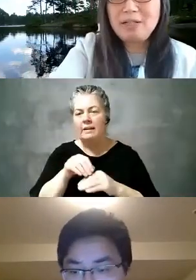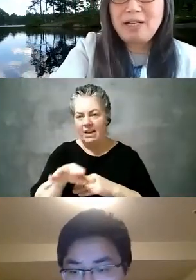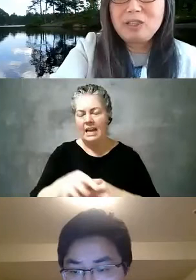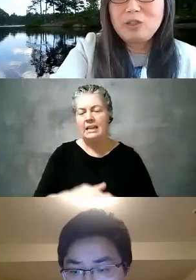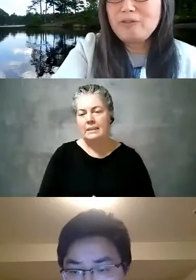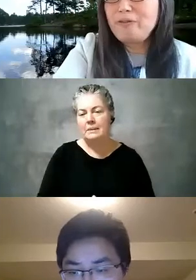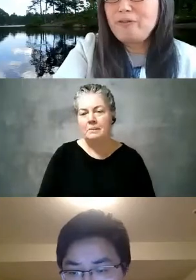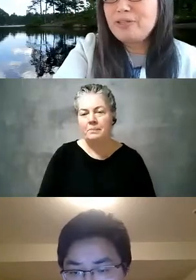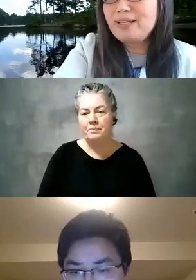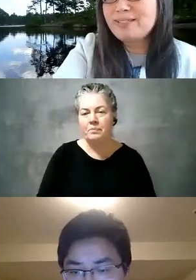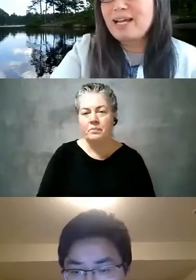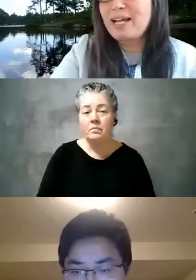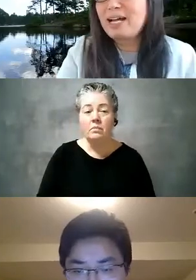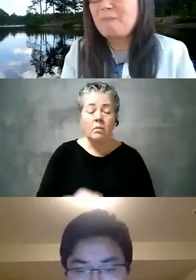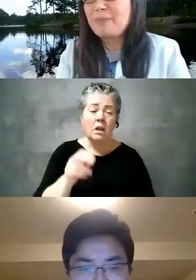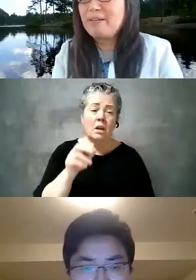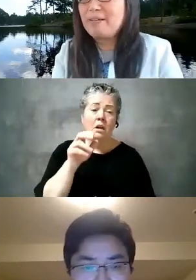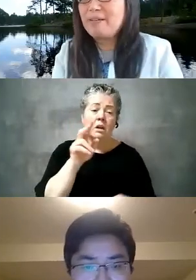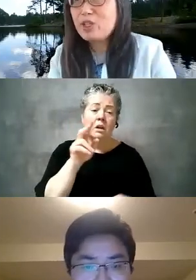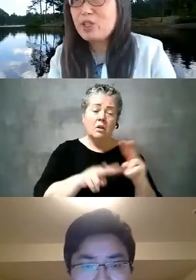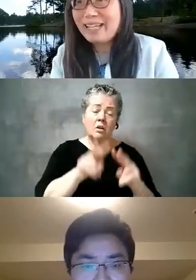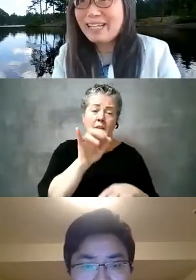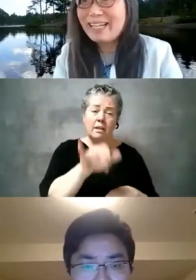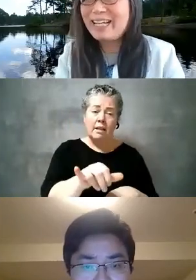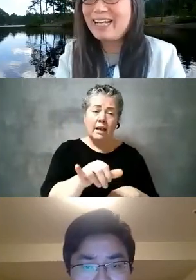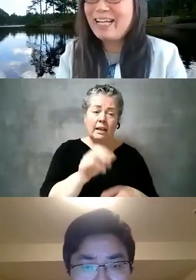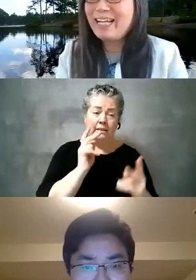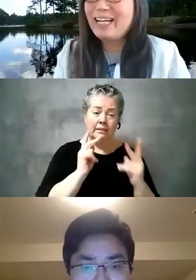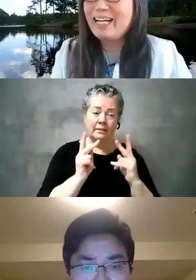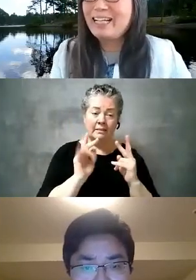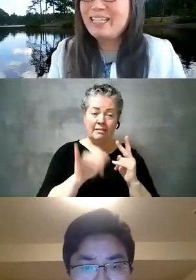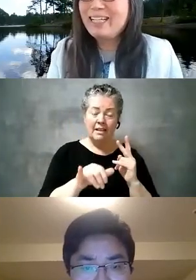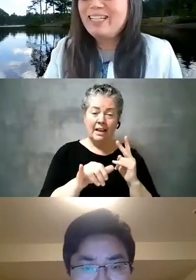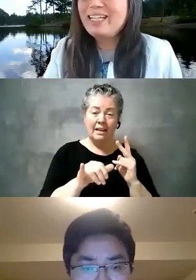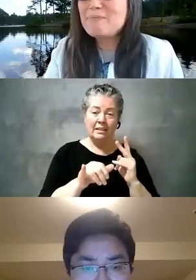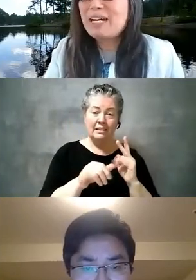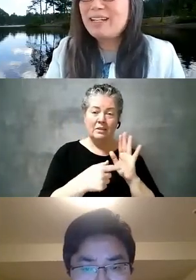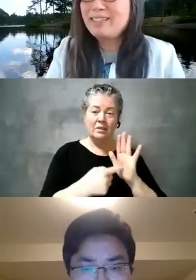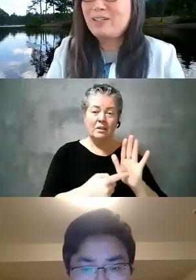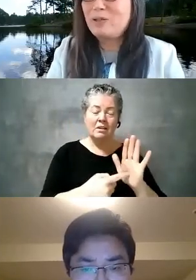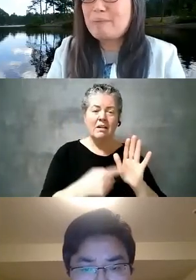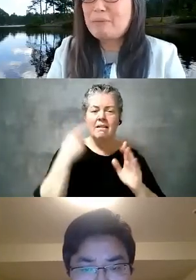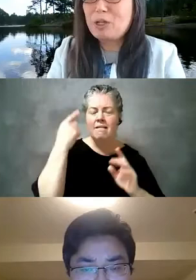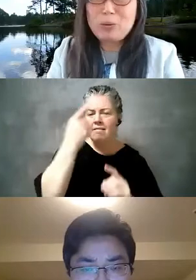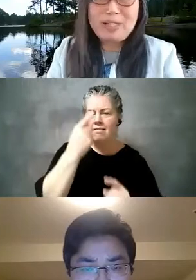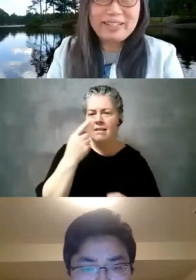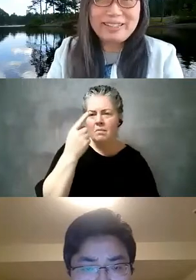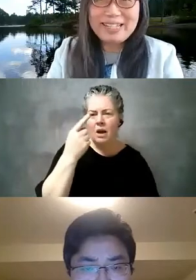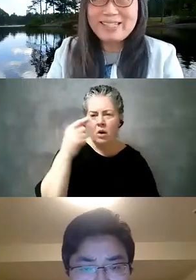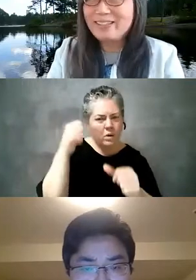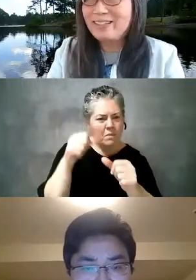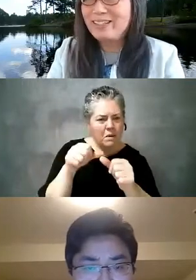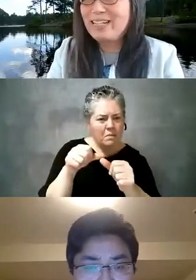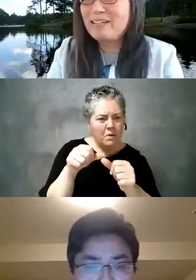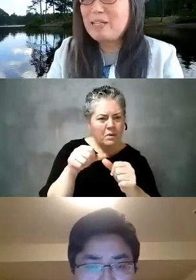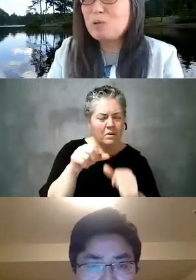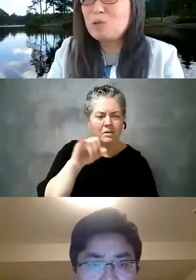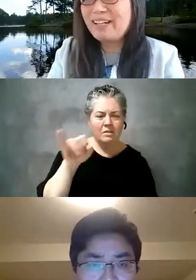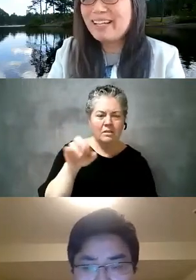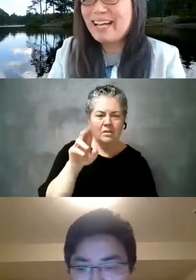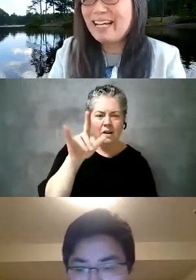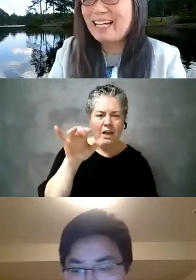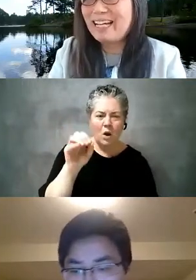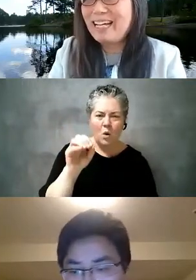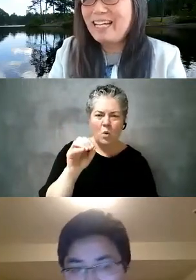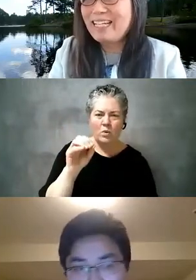So to view this visually, think about, remember Julio, this lovely